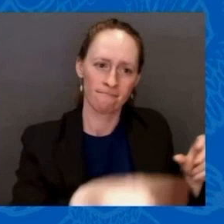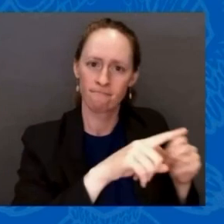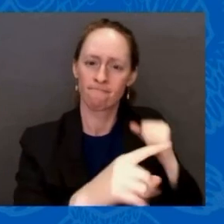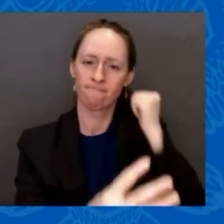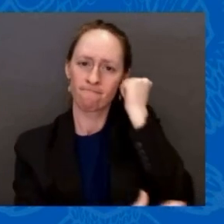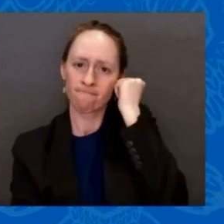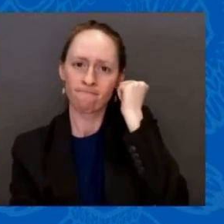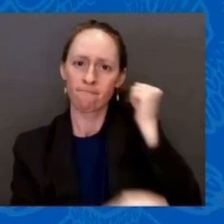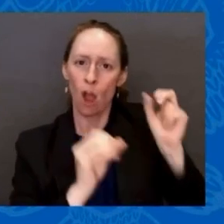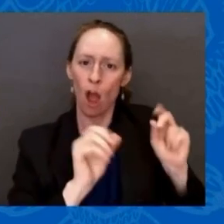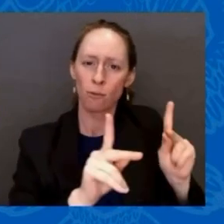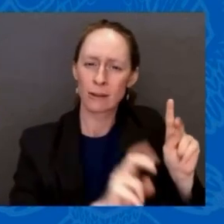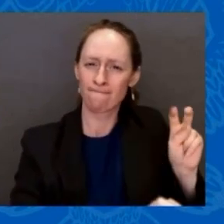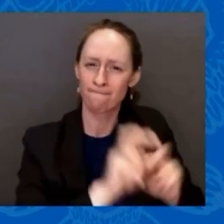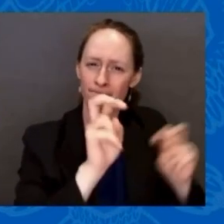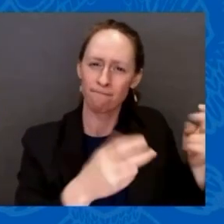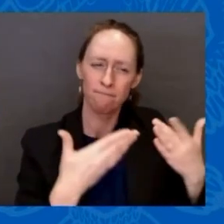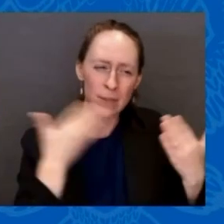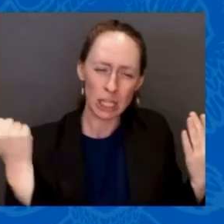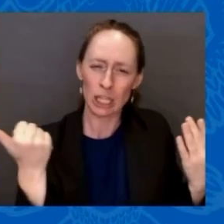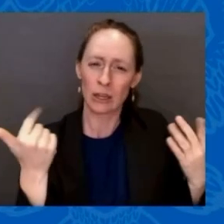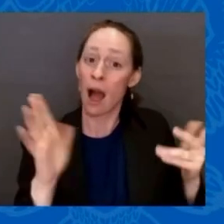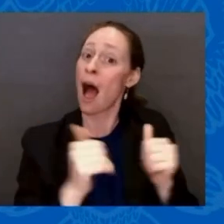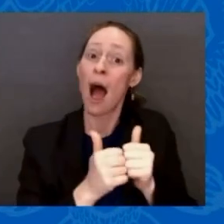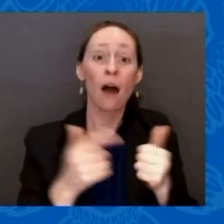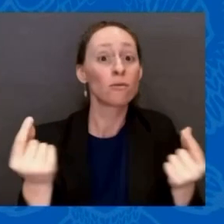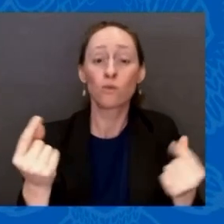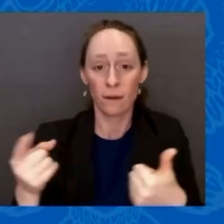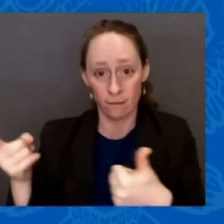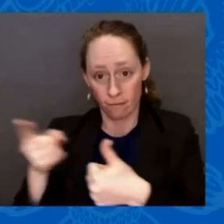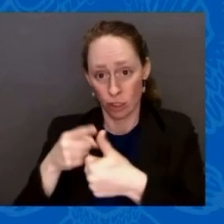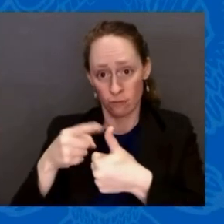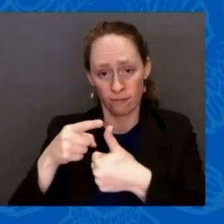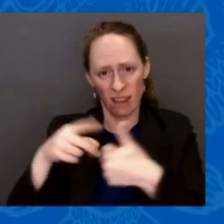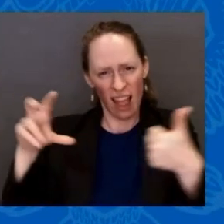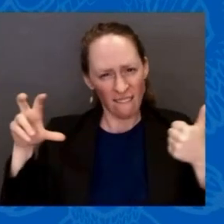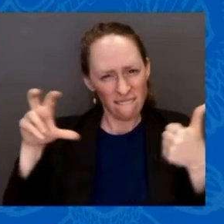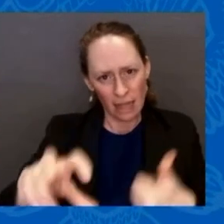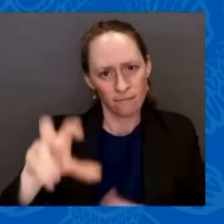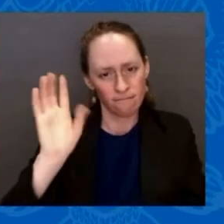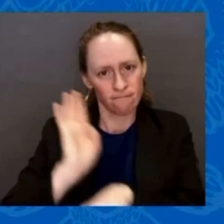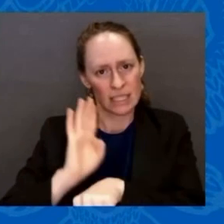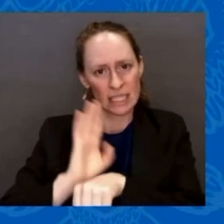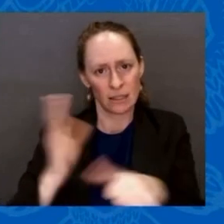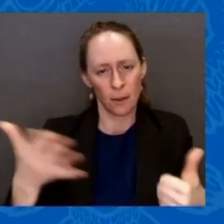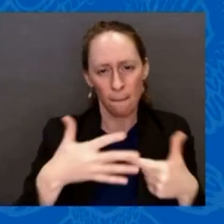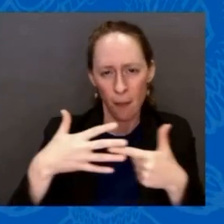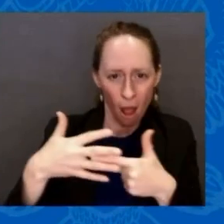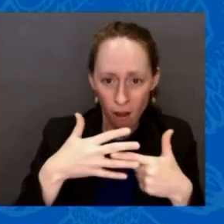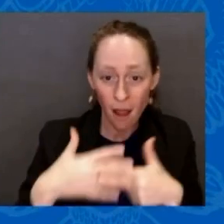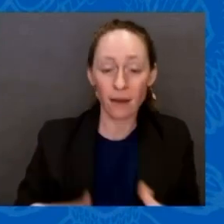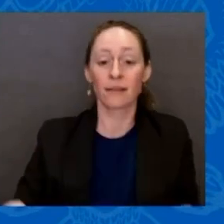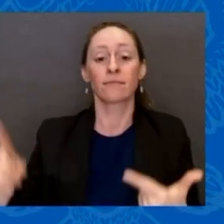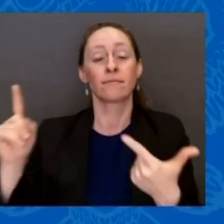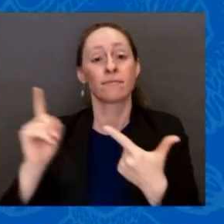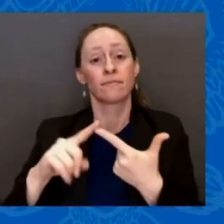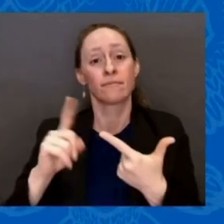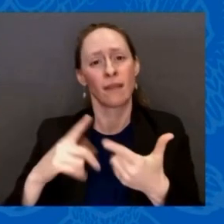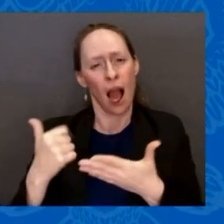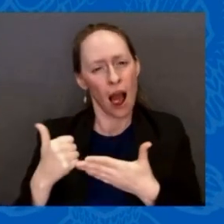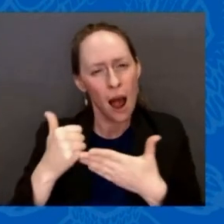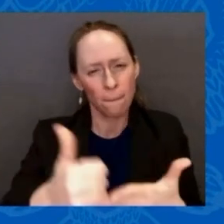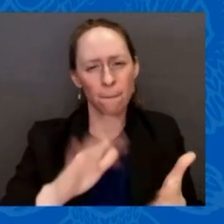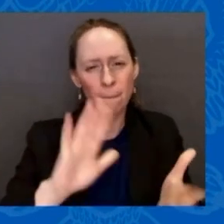America. Second, educating and empowering American workers to grow the middle class. And third, promoting